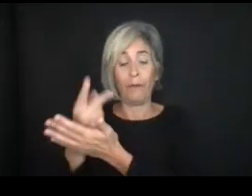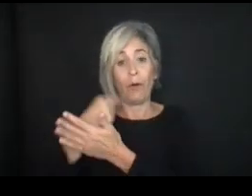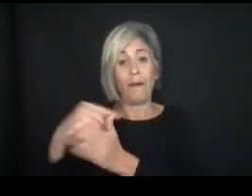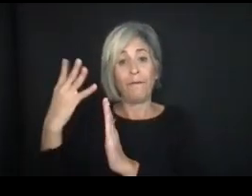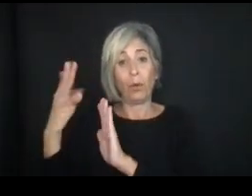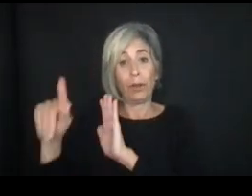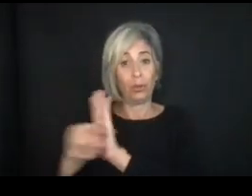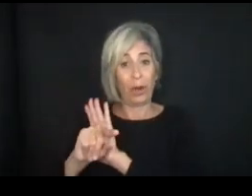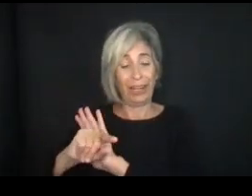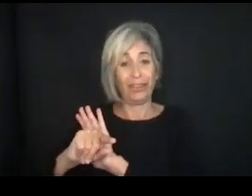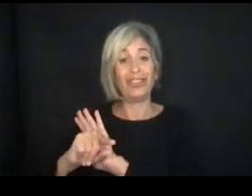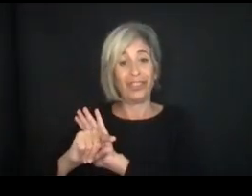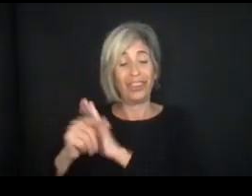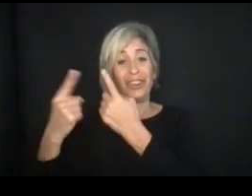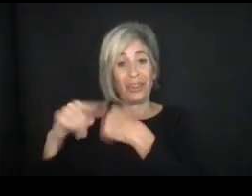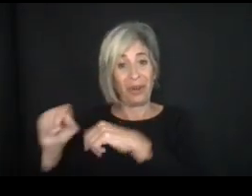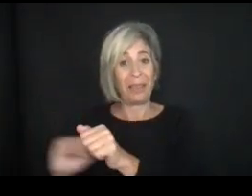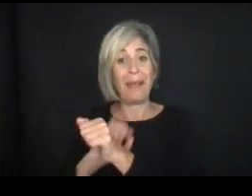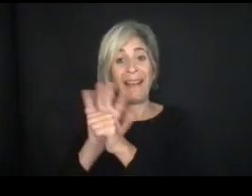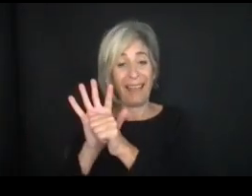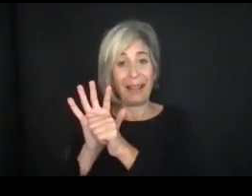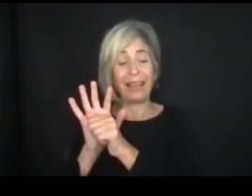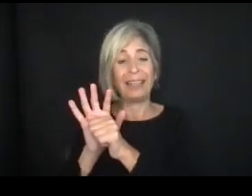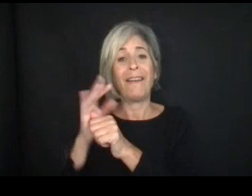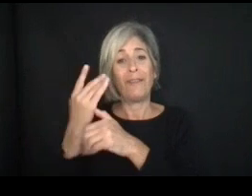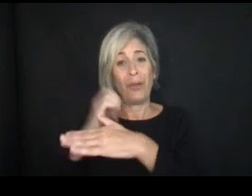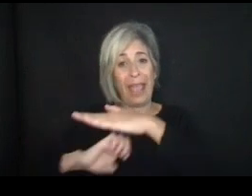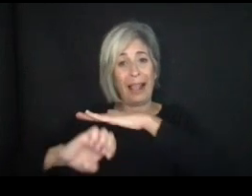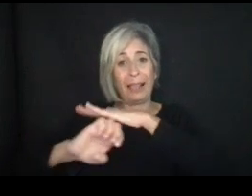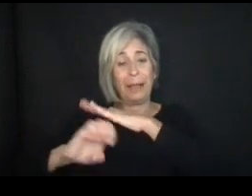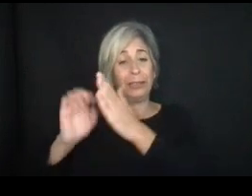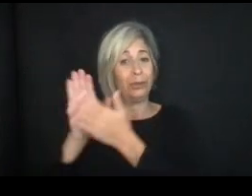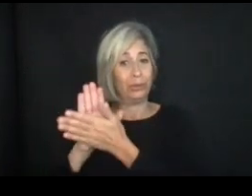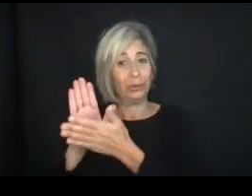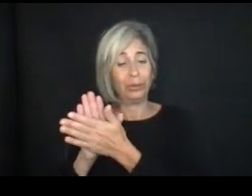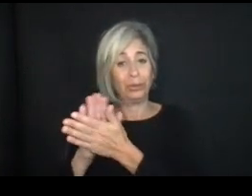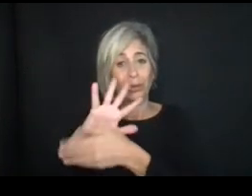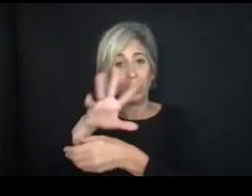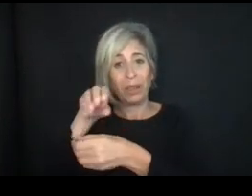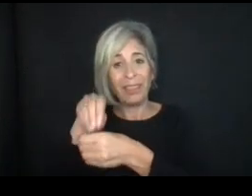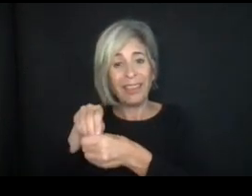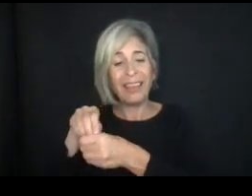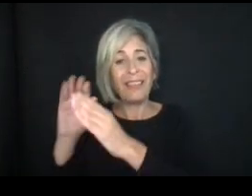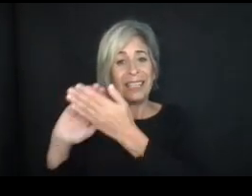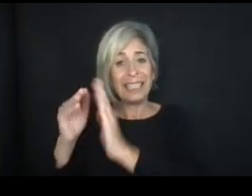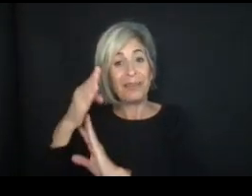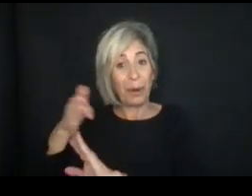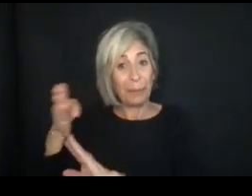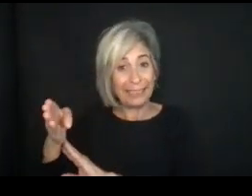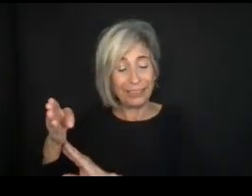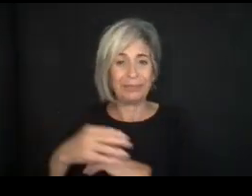graders for some of the elementaries within the City of Boynton.